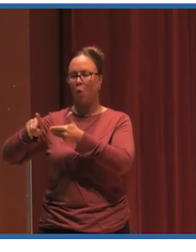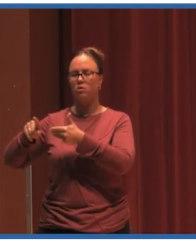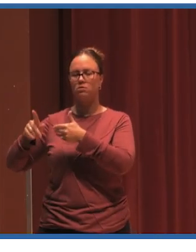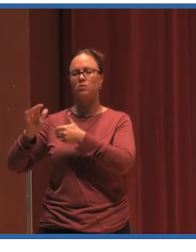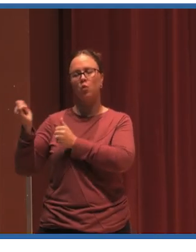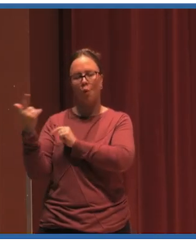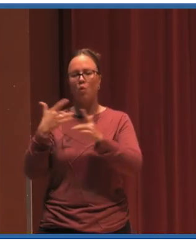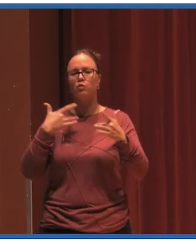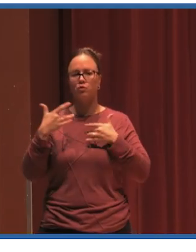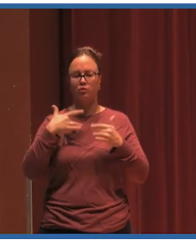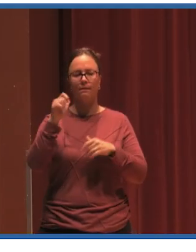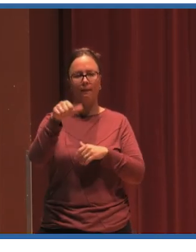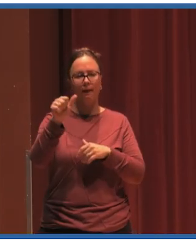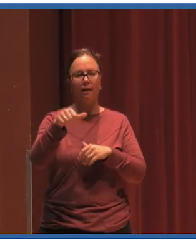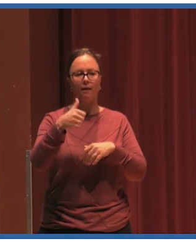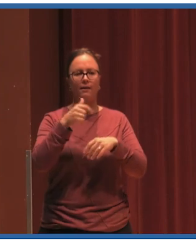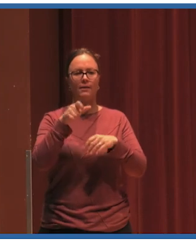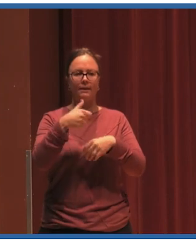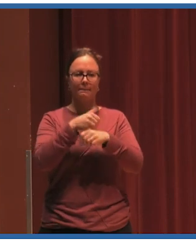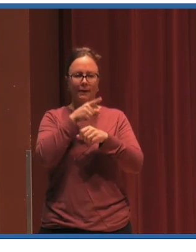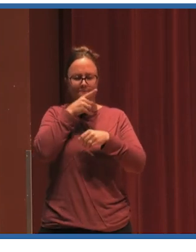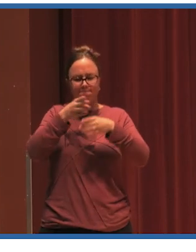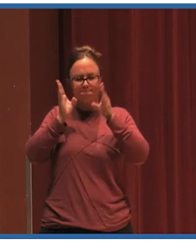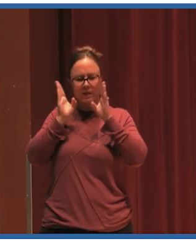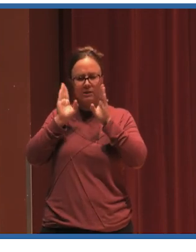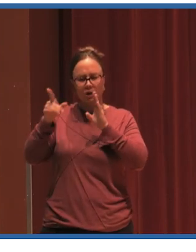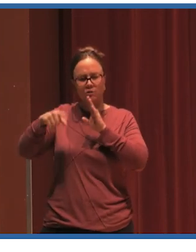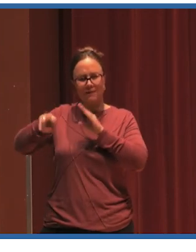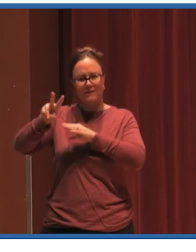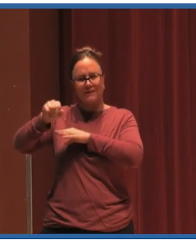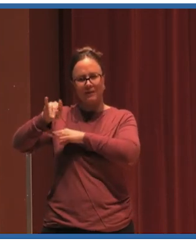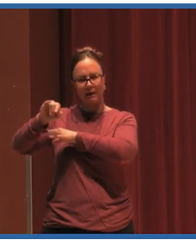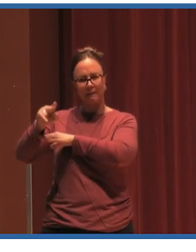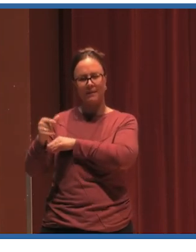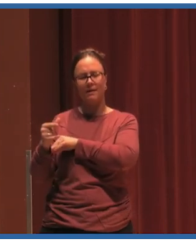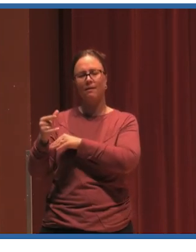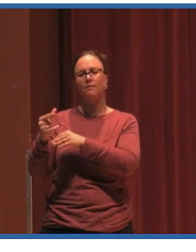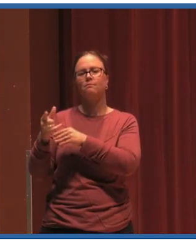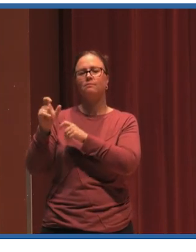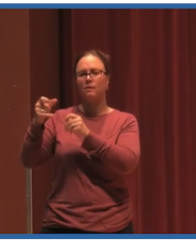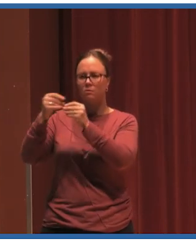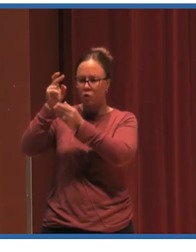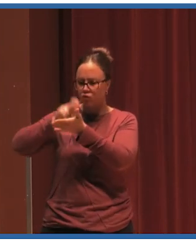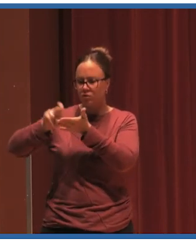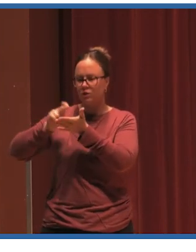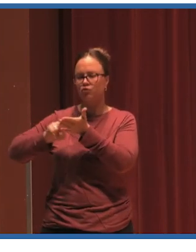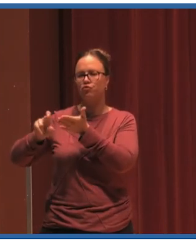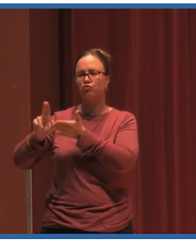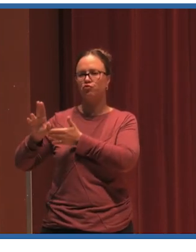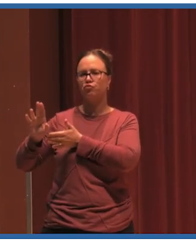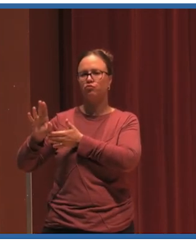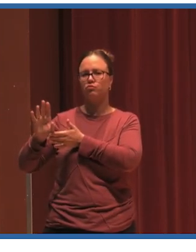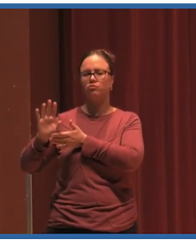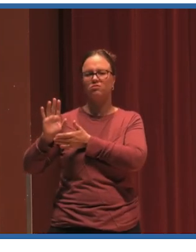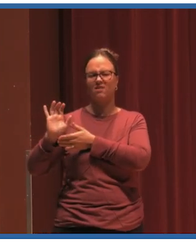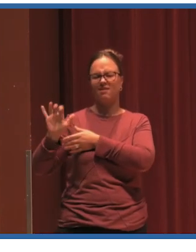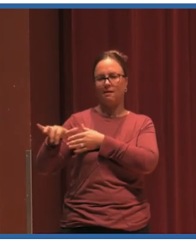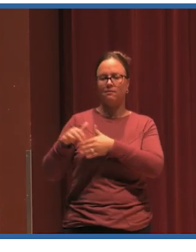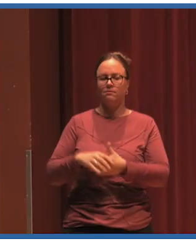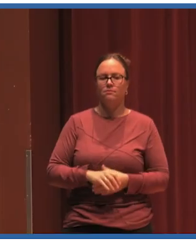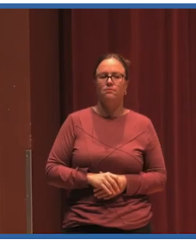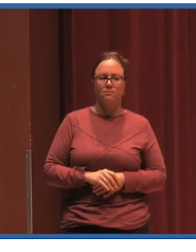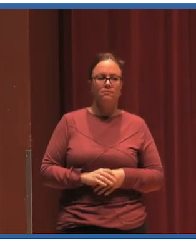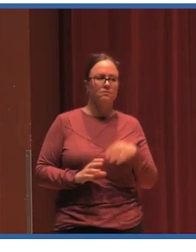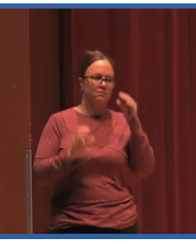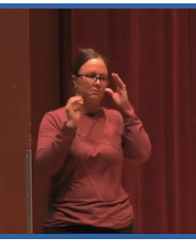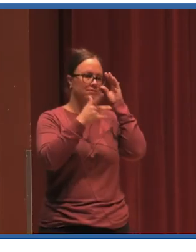something definitely to keep an eye on as there's more research about the impact of vaping and those other products on cancer.